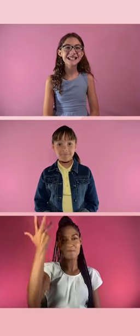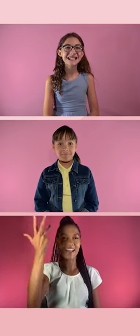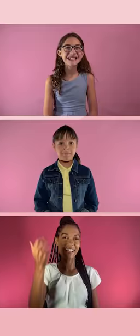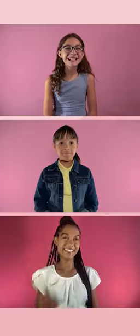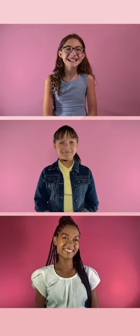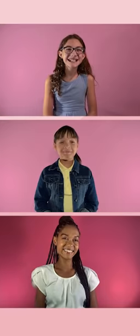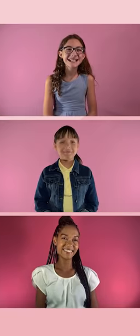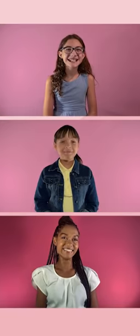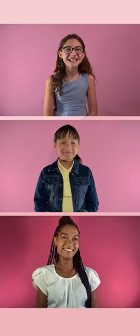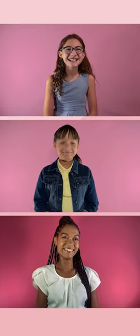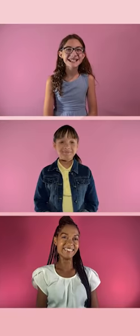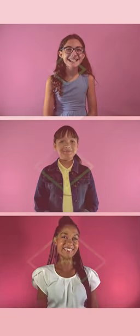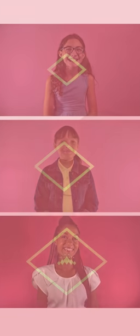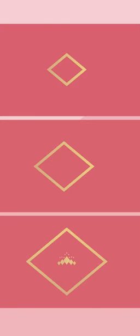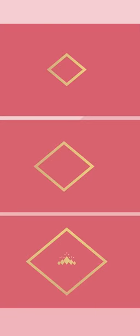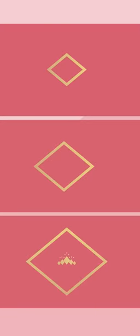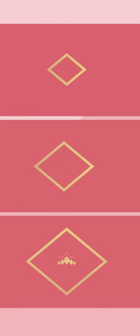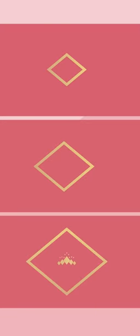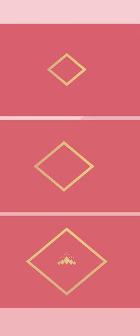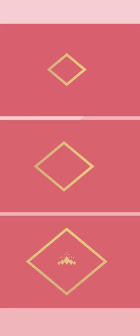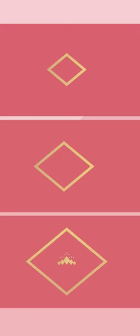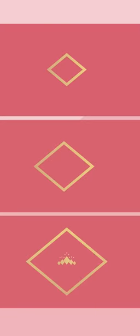big flambe. Ooh.